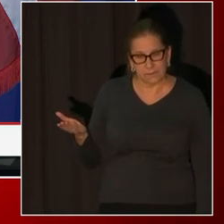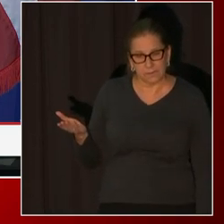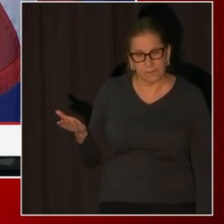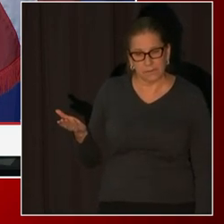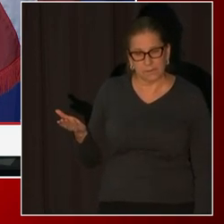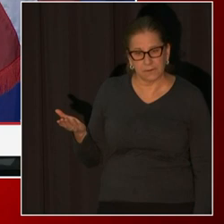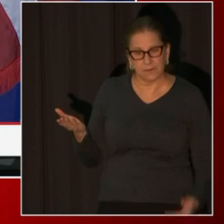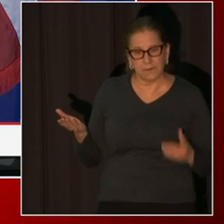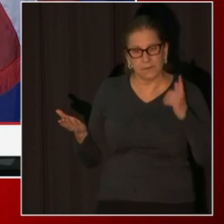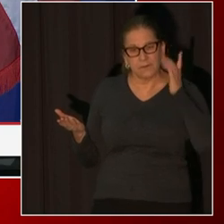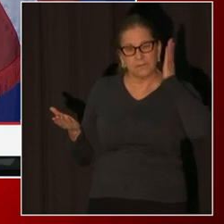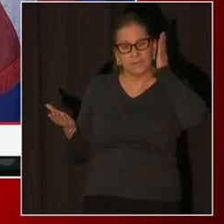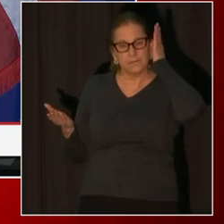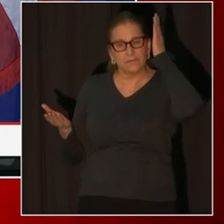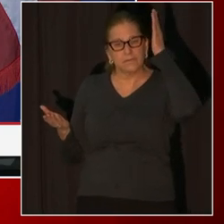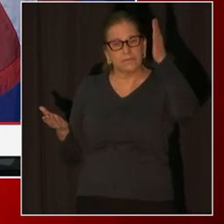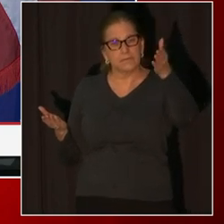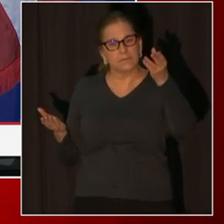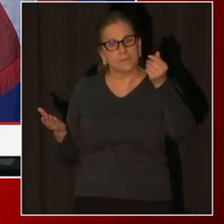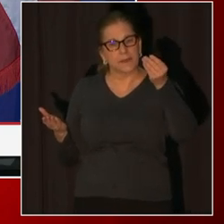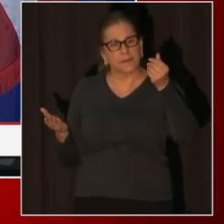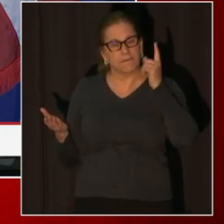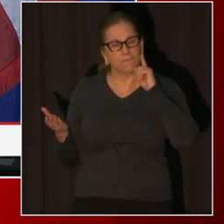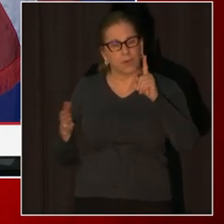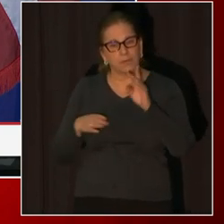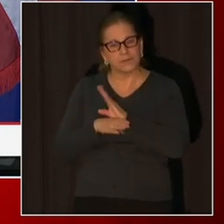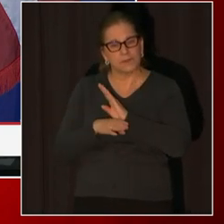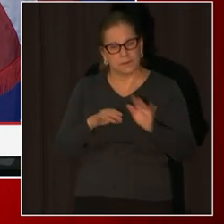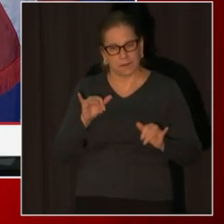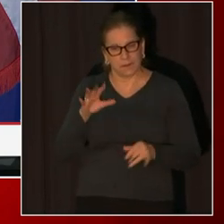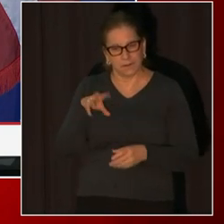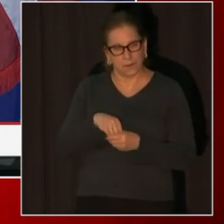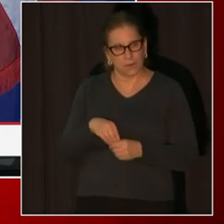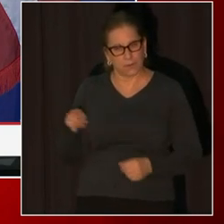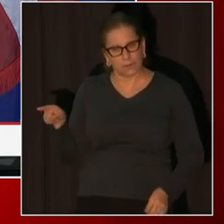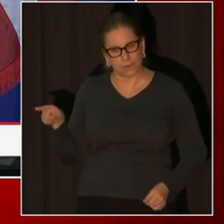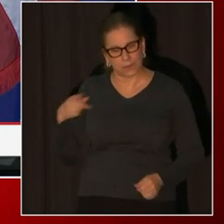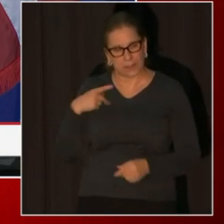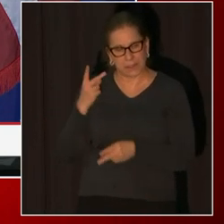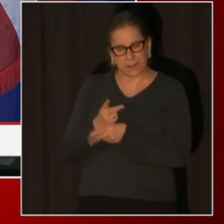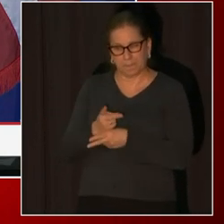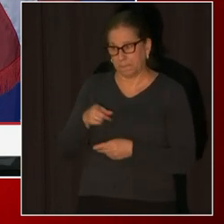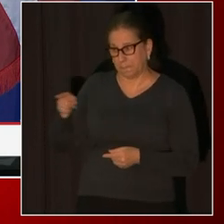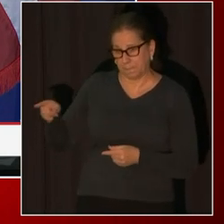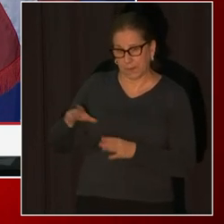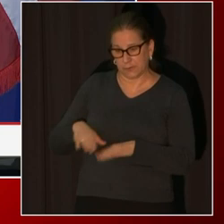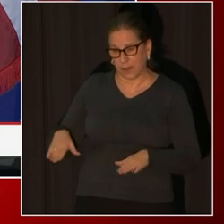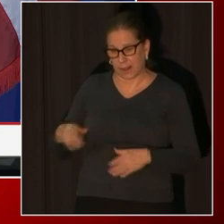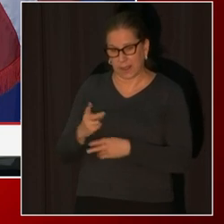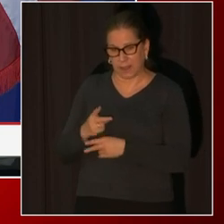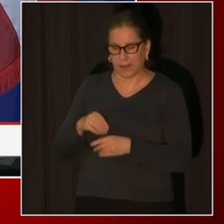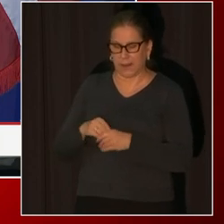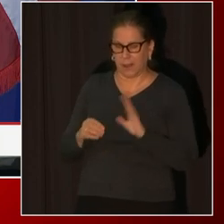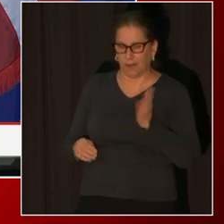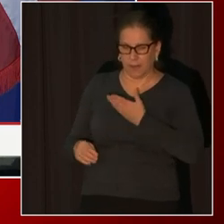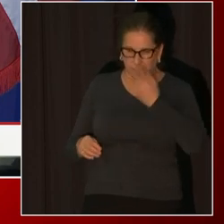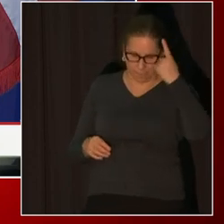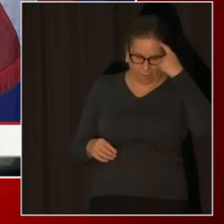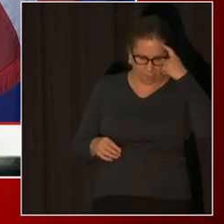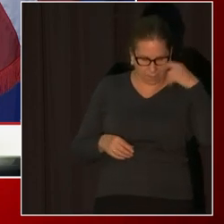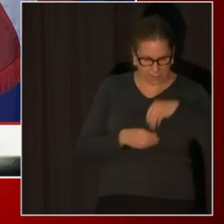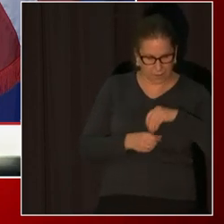of course, keeping our child care providers in mind as well as we craft different relief